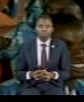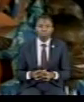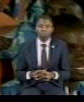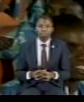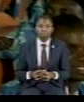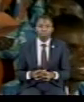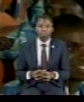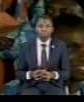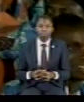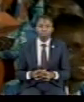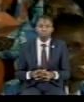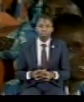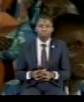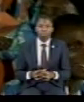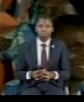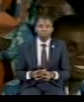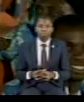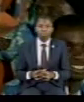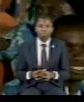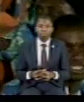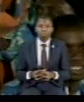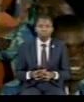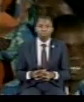to come and